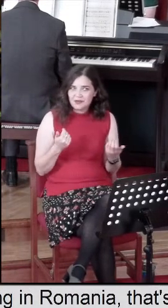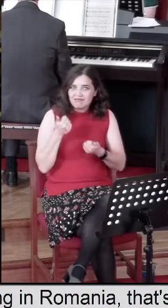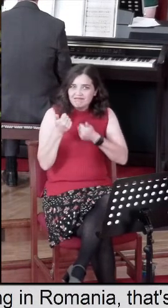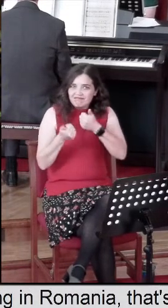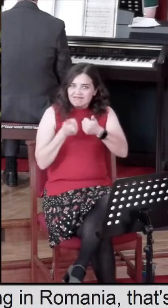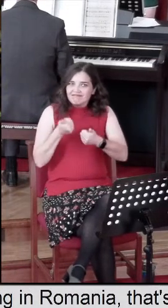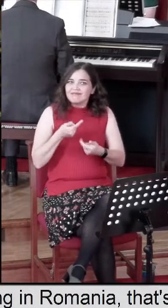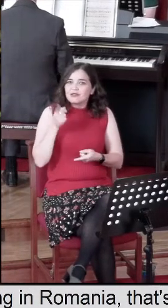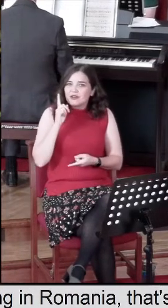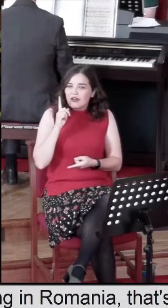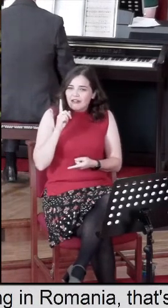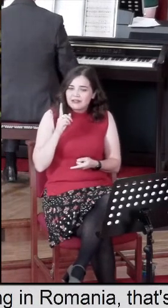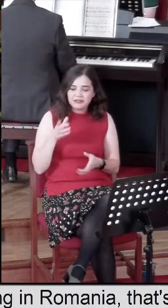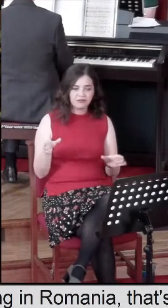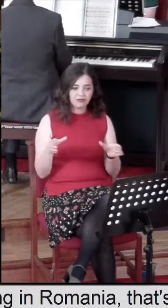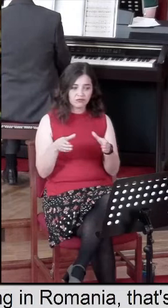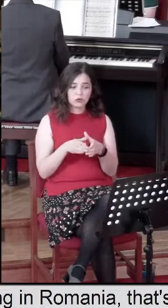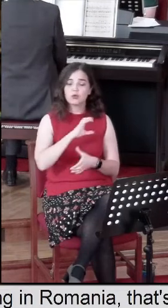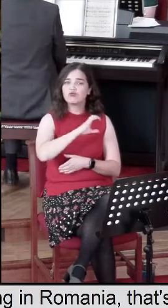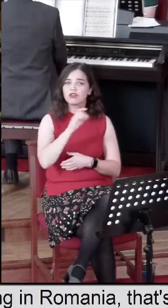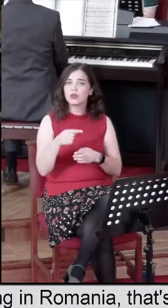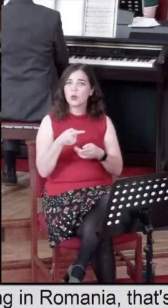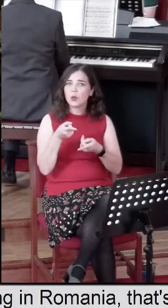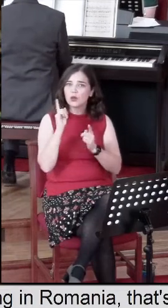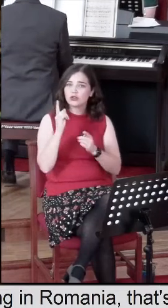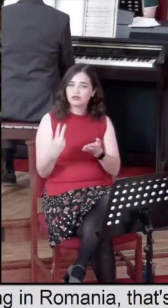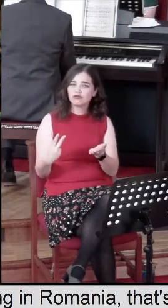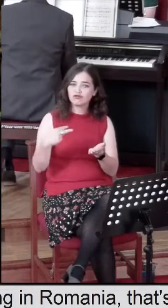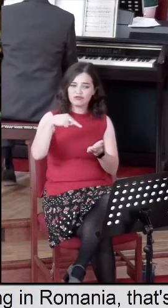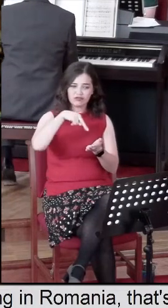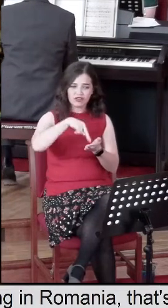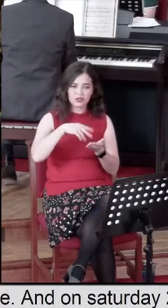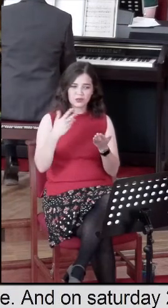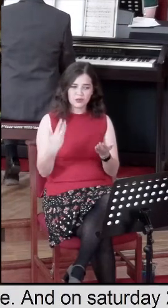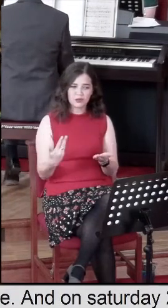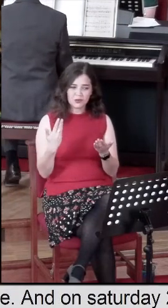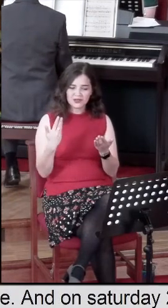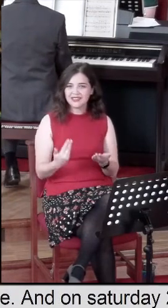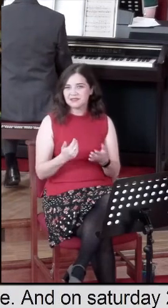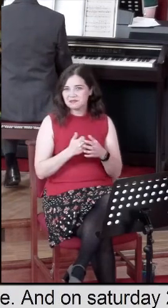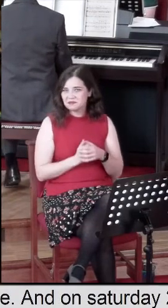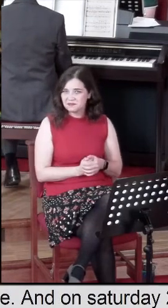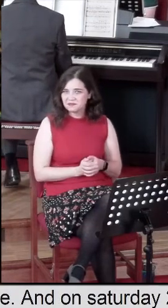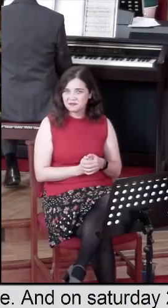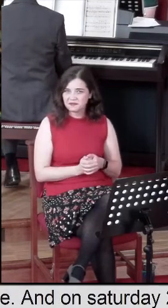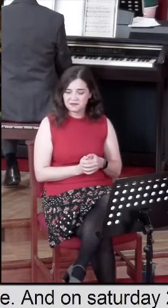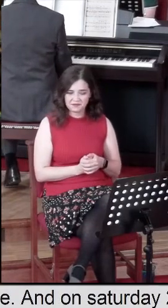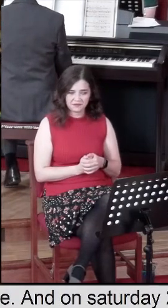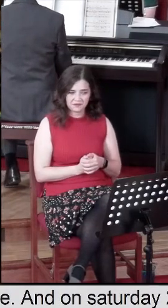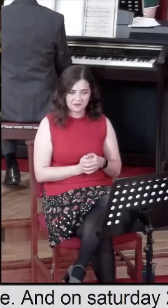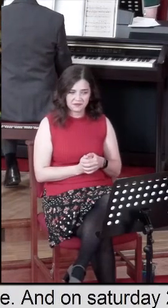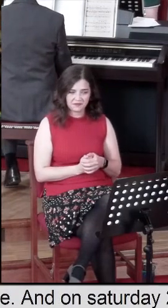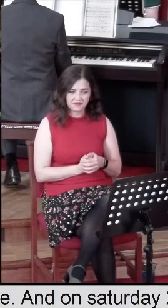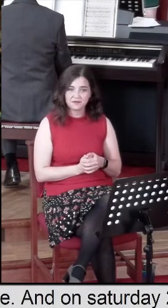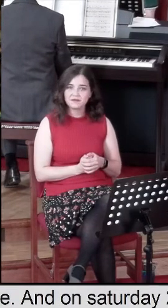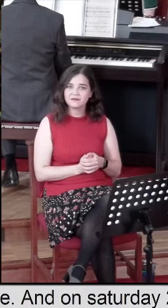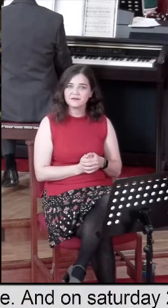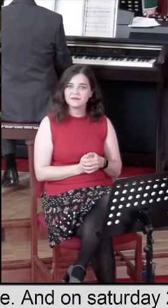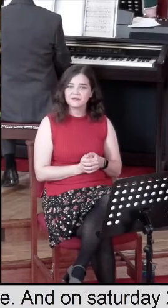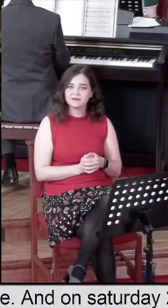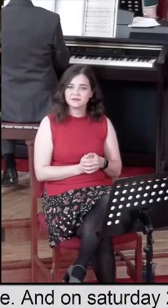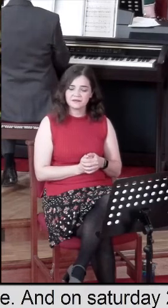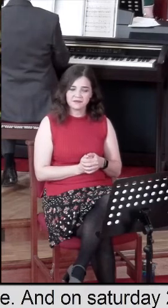first hymn, Christ the Lord is risen today, all on earth and angels say. The first hymn on the